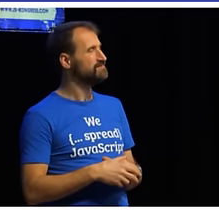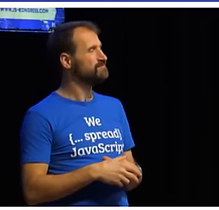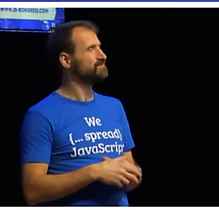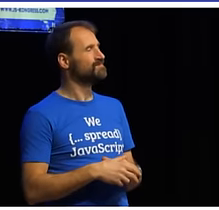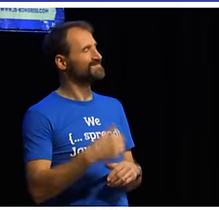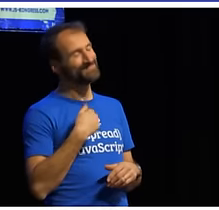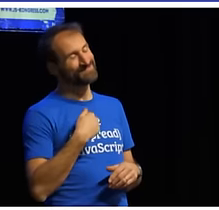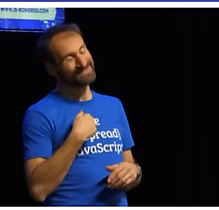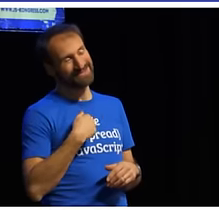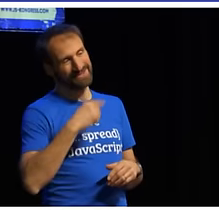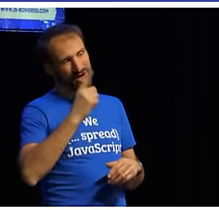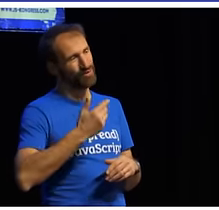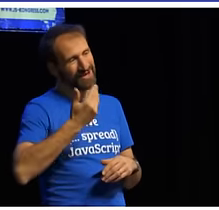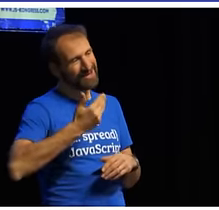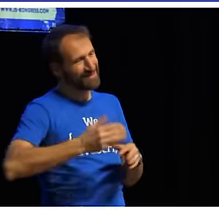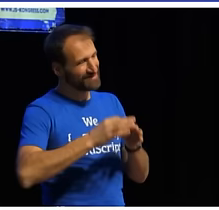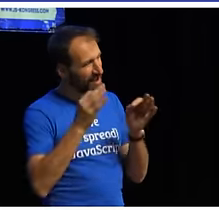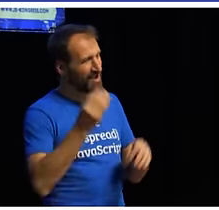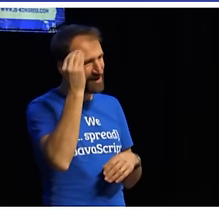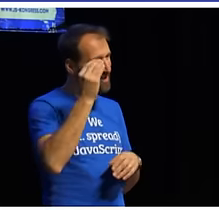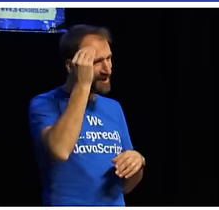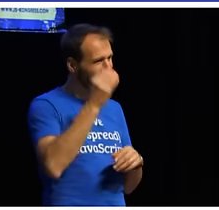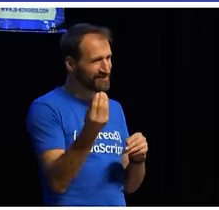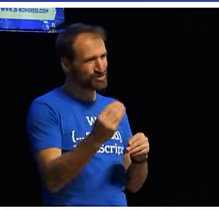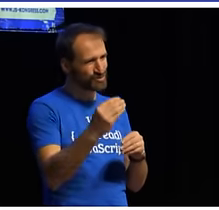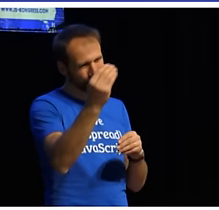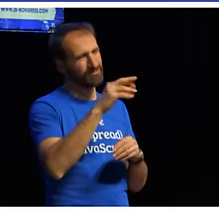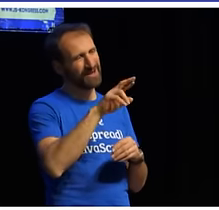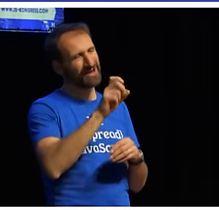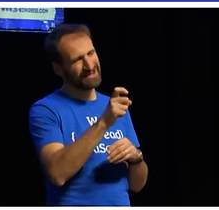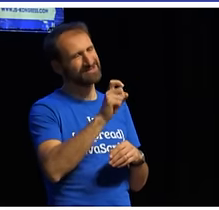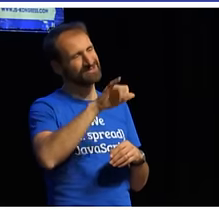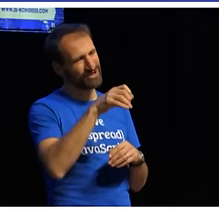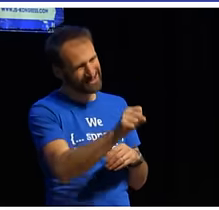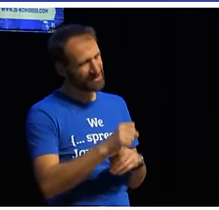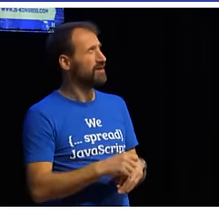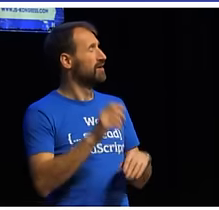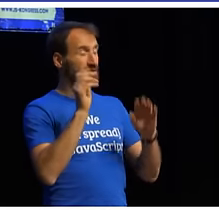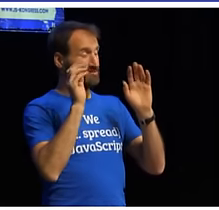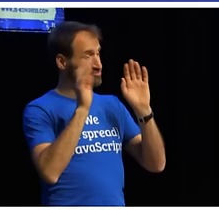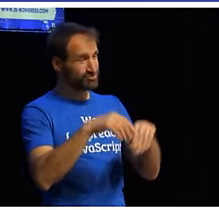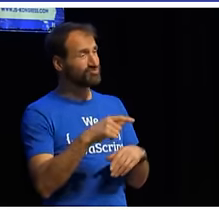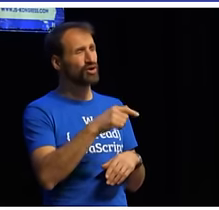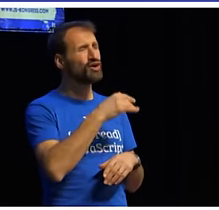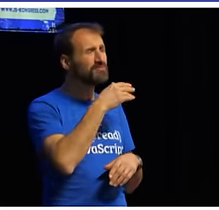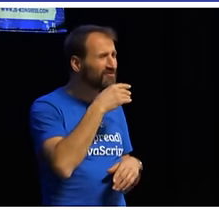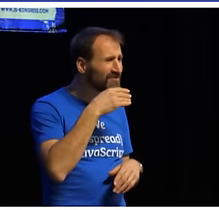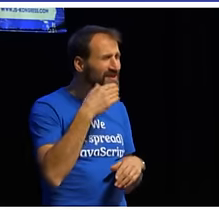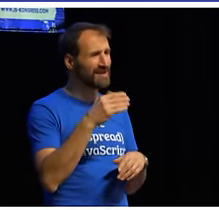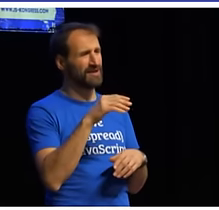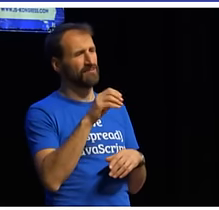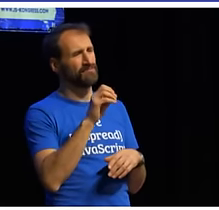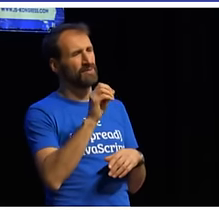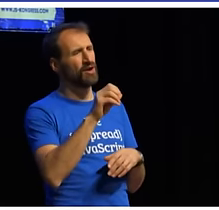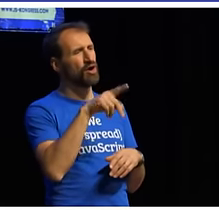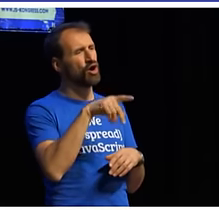I'm still learning every day some new stuff about RxJS. And there's also a lot of operators we will see in a